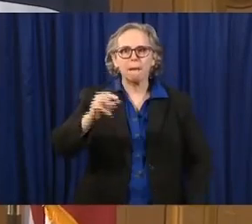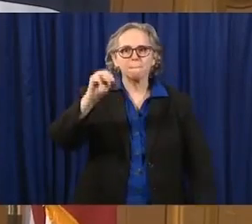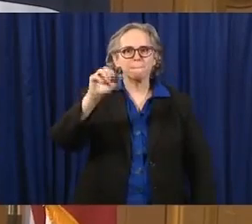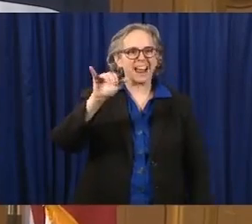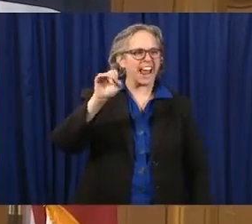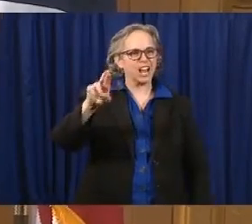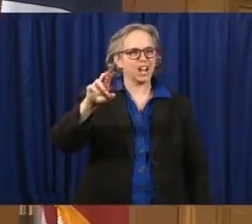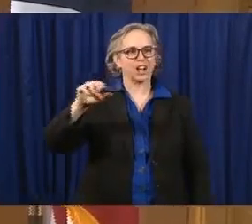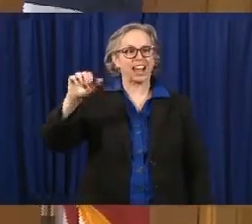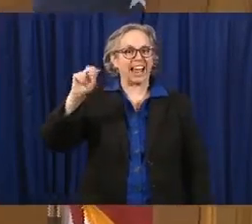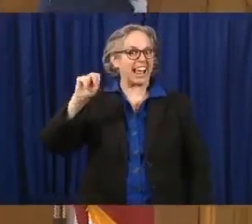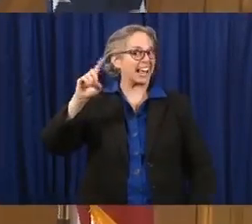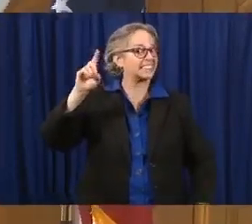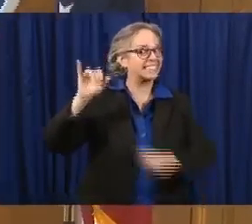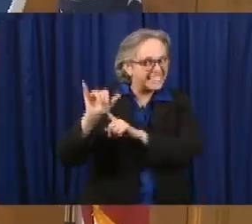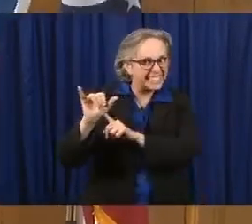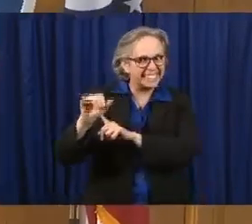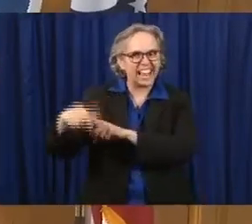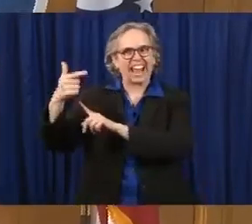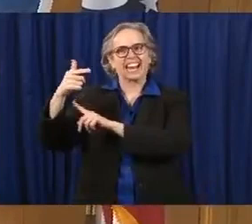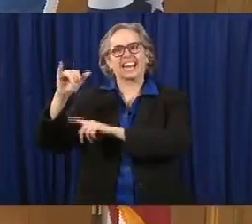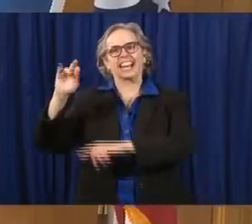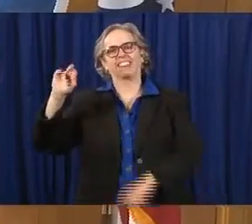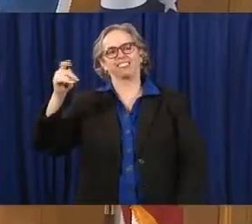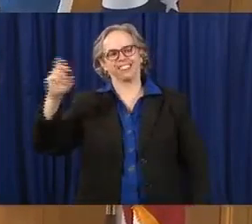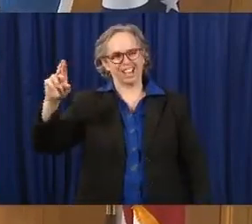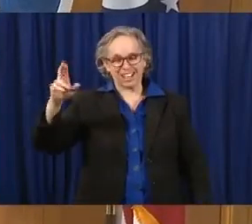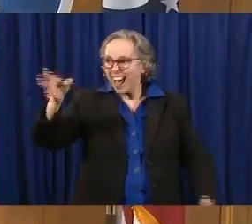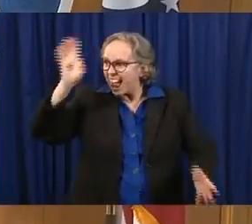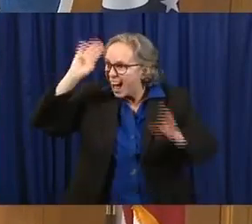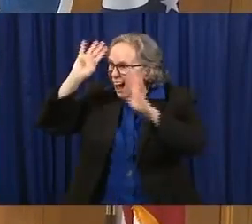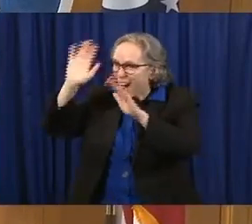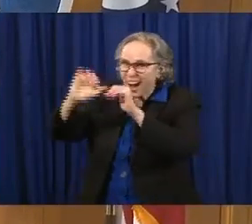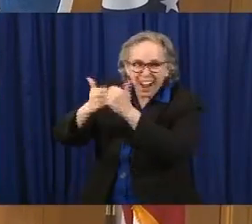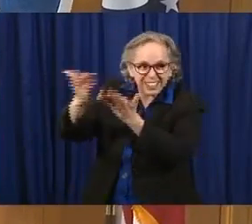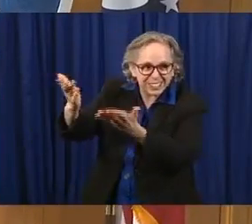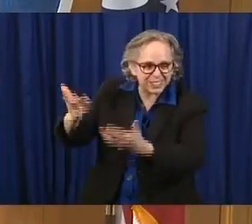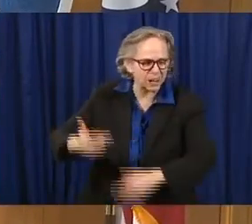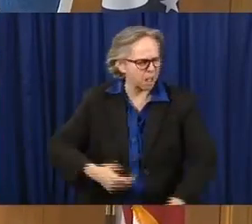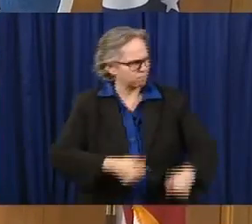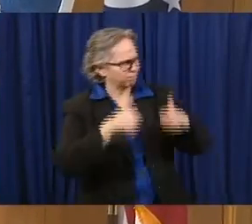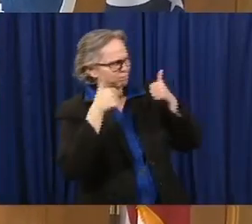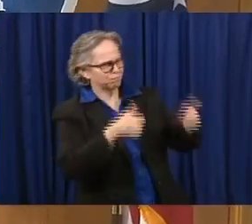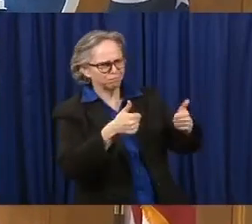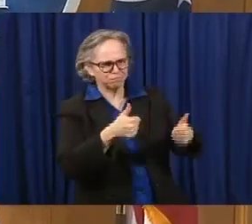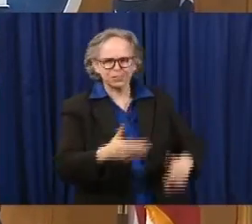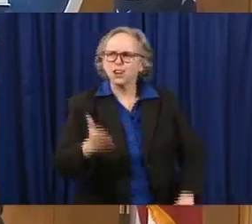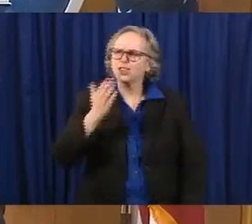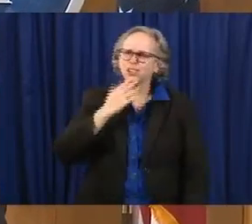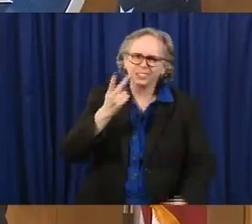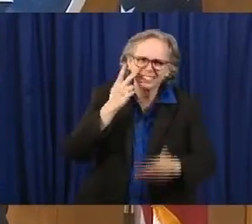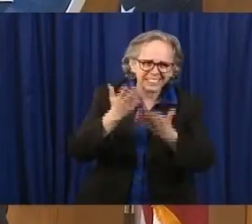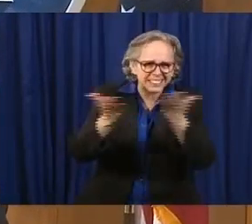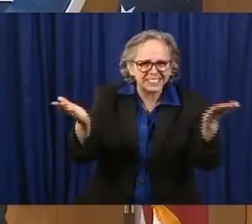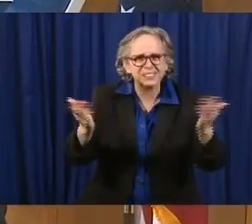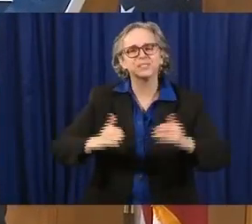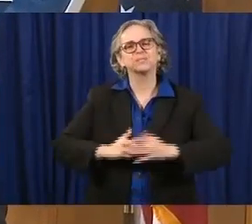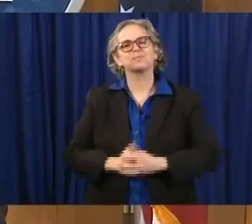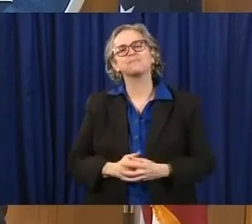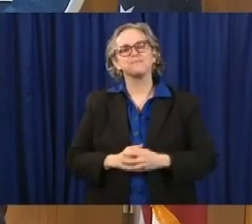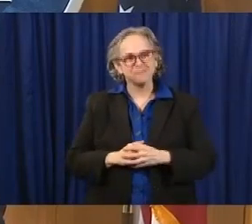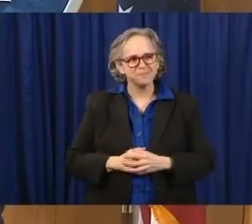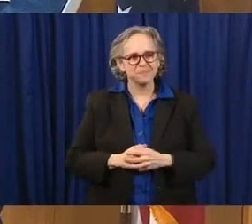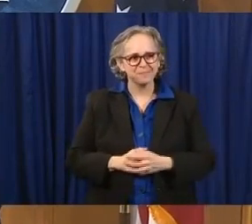but you will. Andy, how you doing? Mayor? Doing great, Governor. Good to see you. Good to see you. The